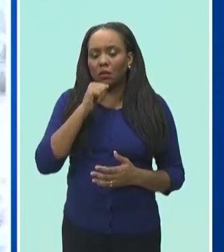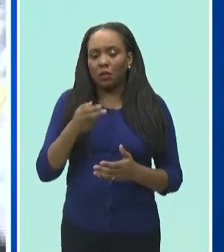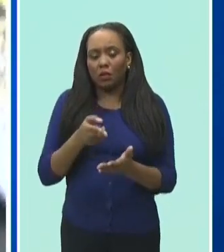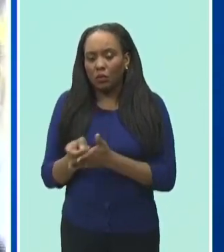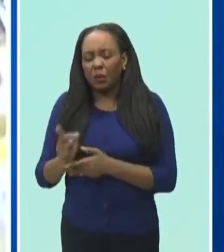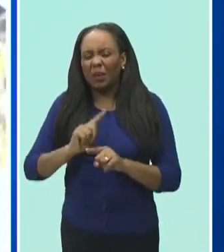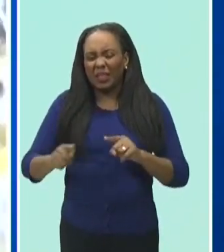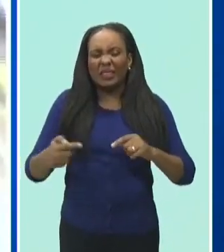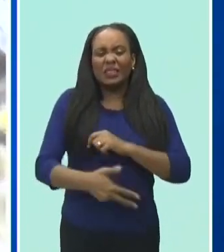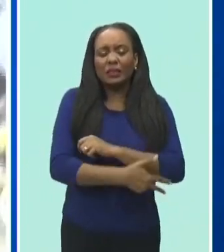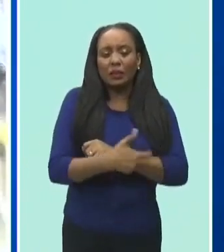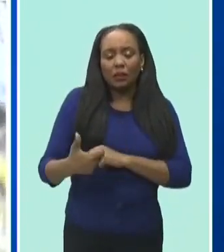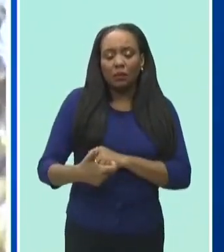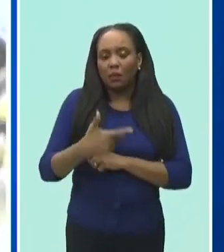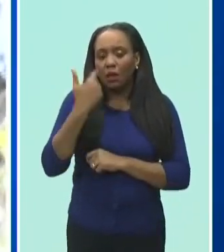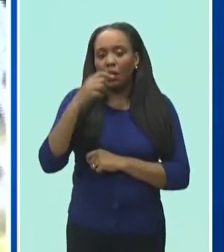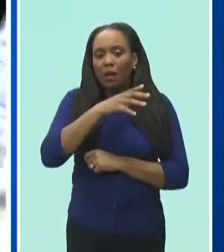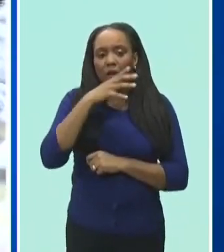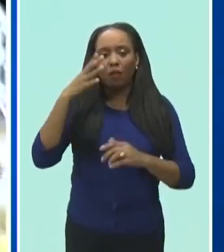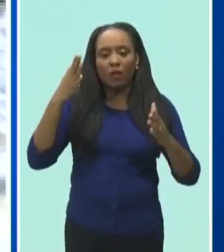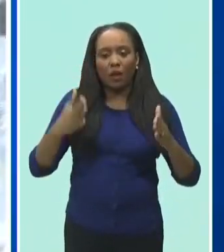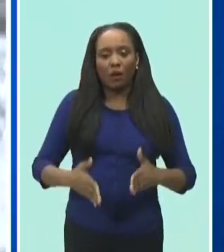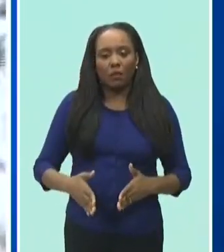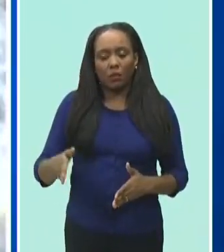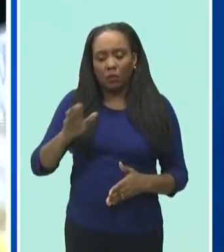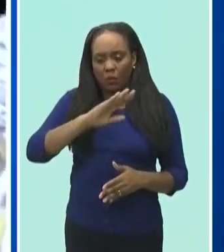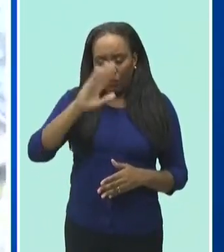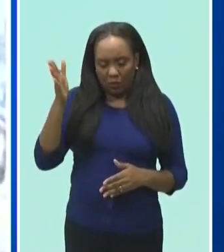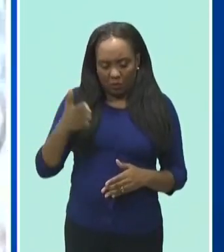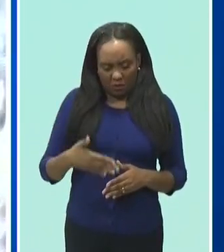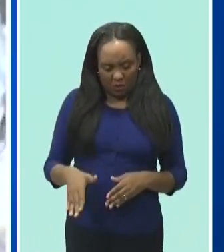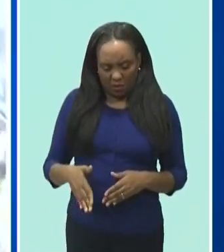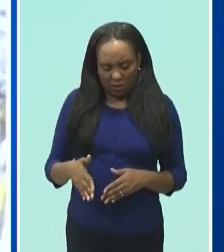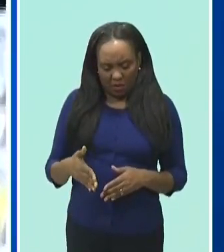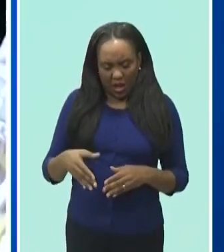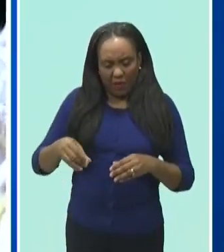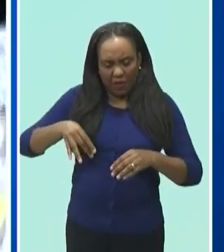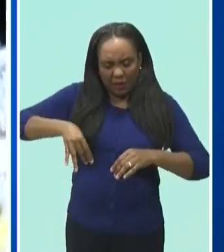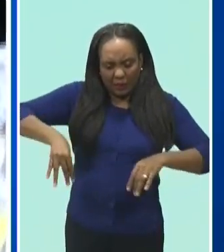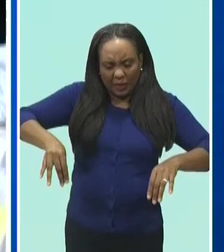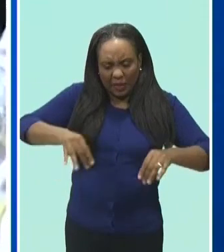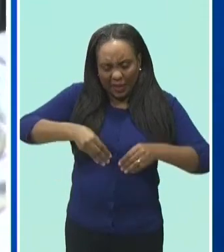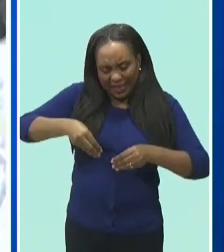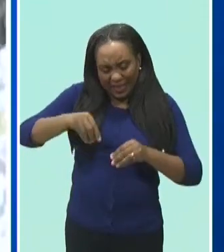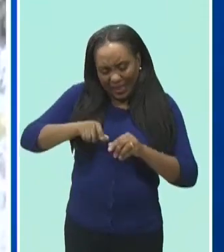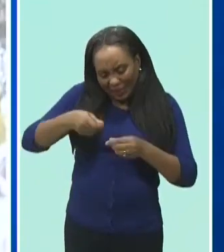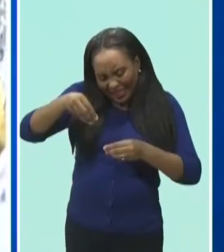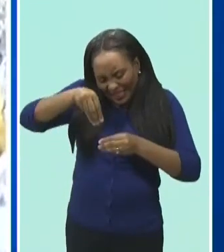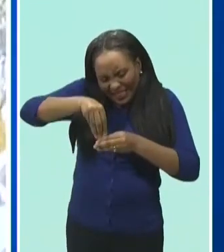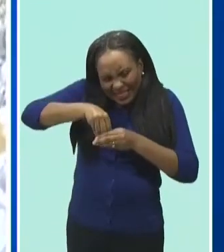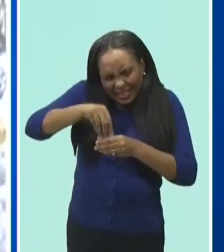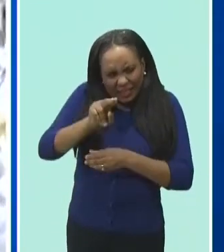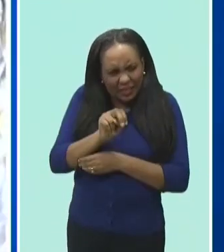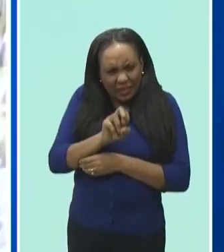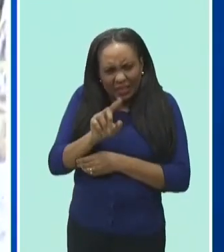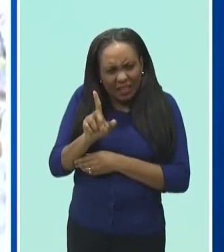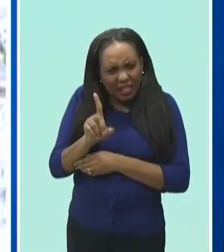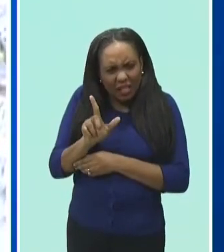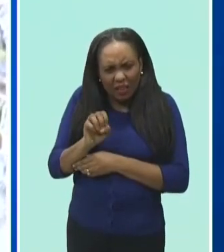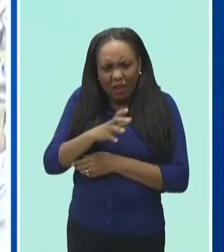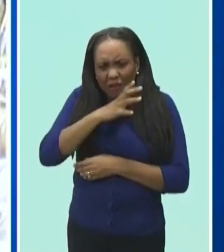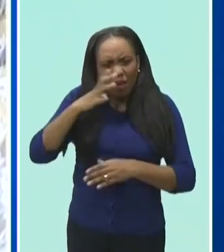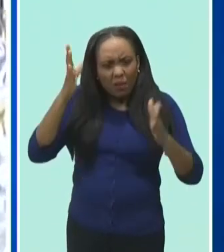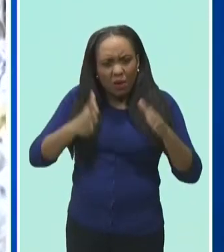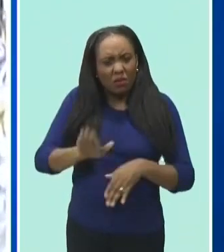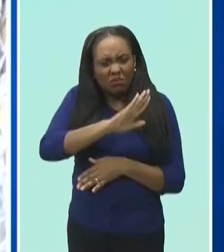farmer will never sold something that he knows he has tinted. So this has to have been stolen. Although an arrest is yet to